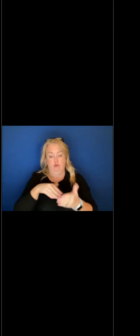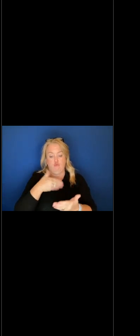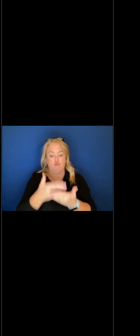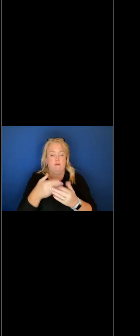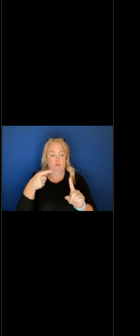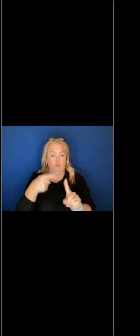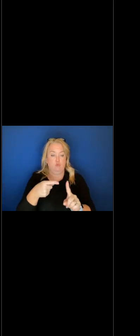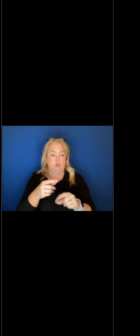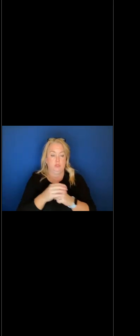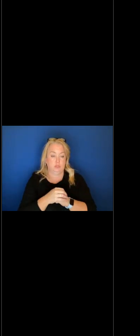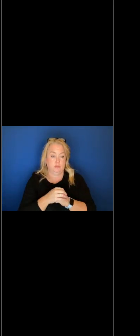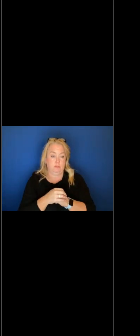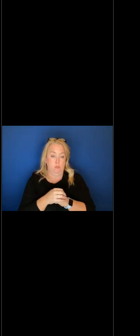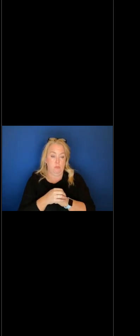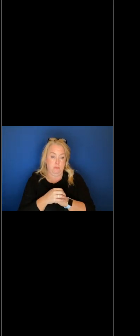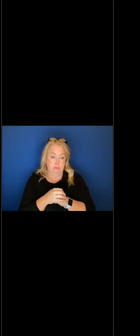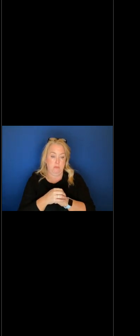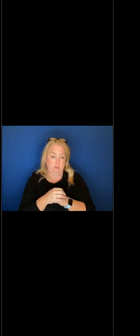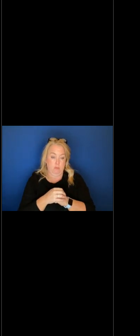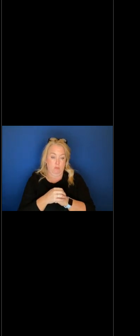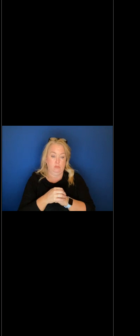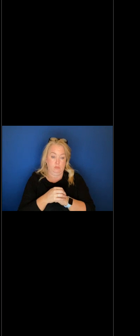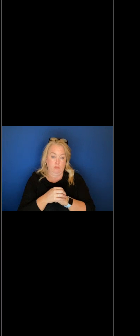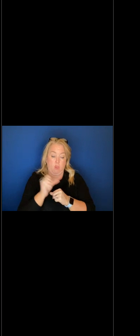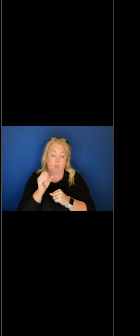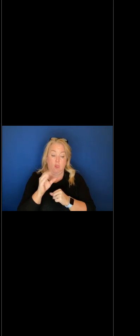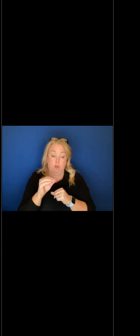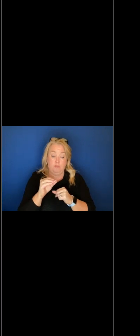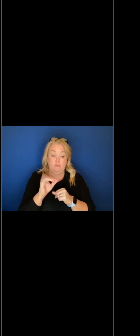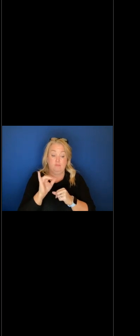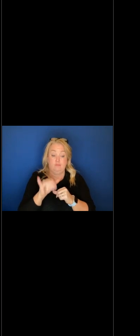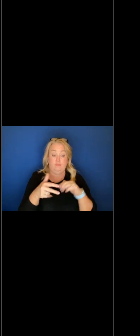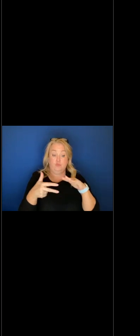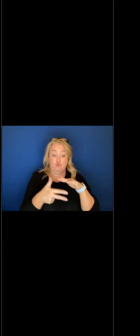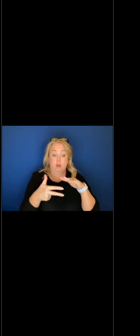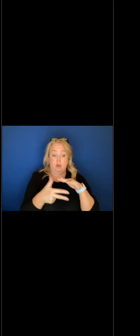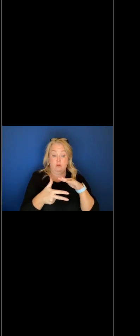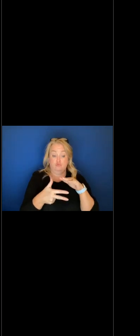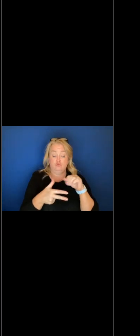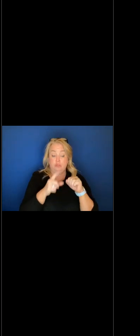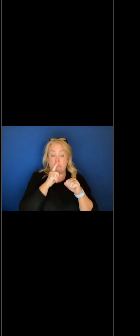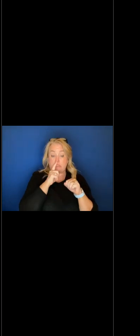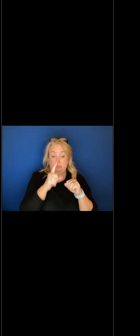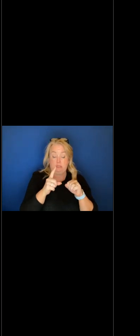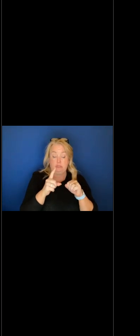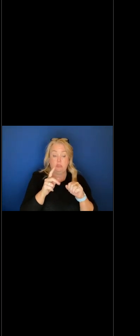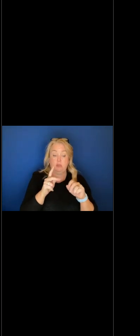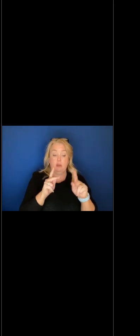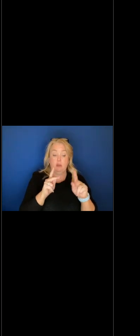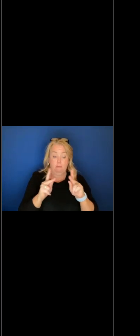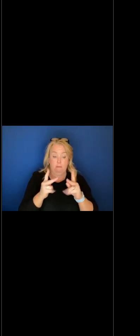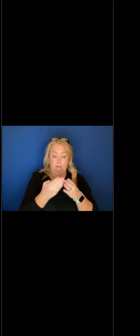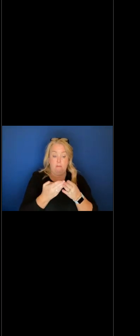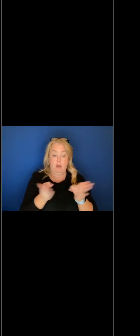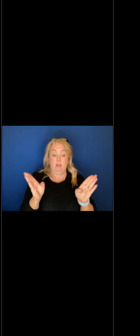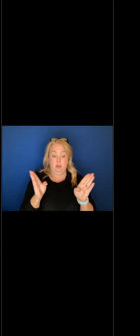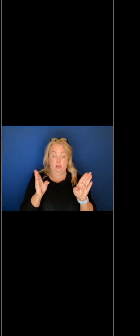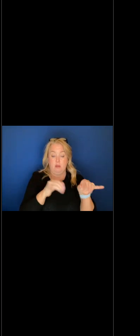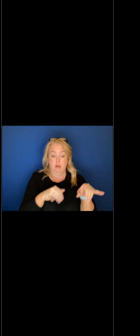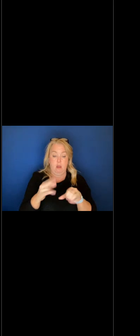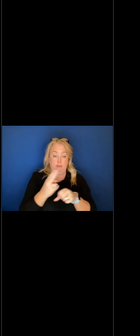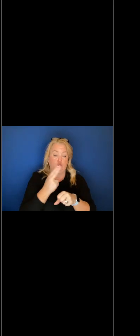point. The below-grade parking garage is a public and common use